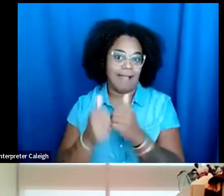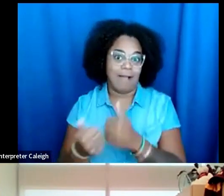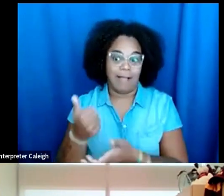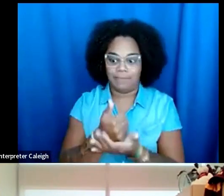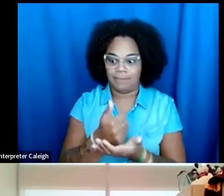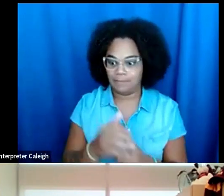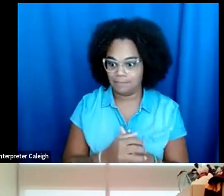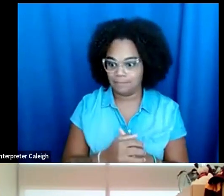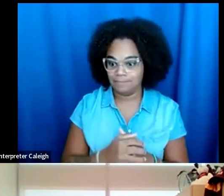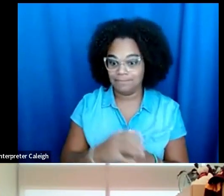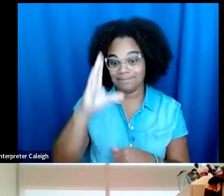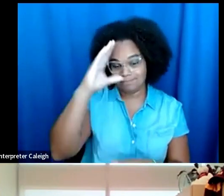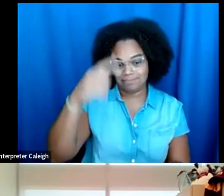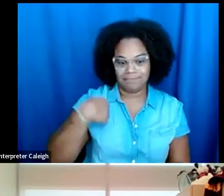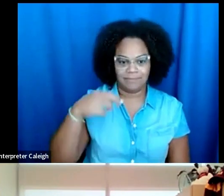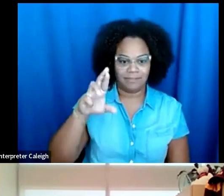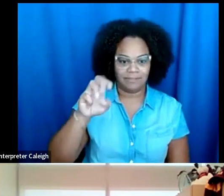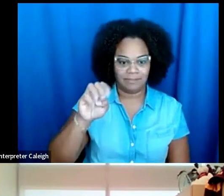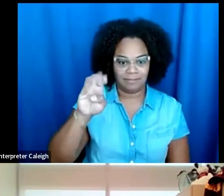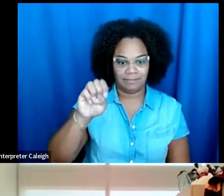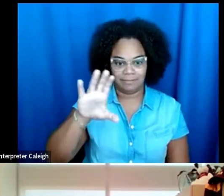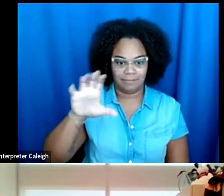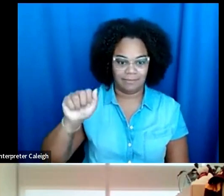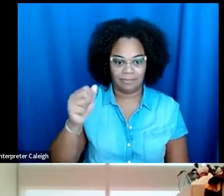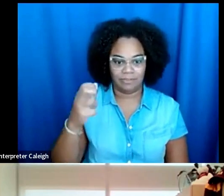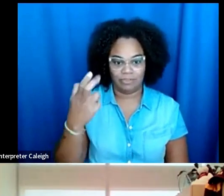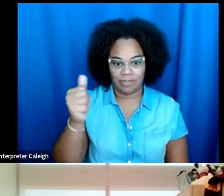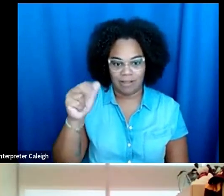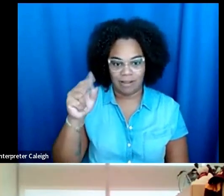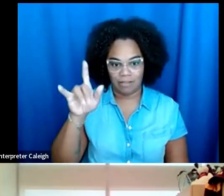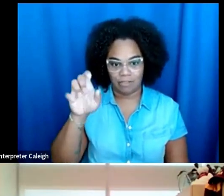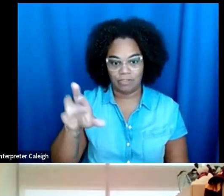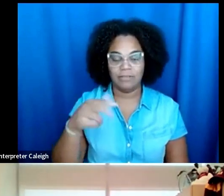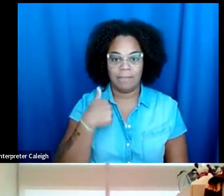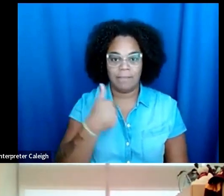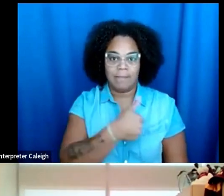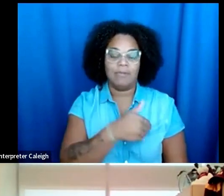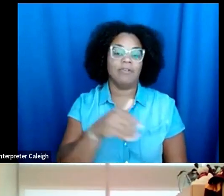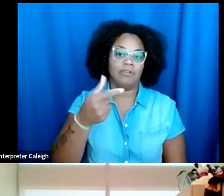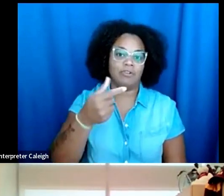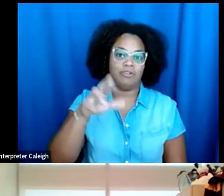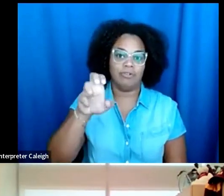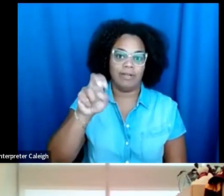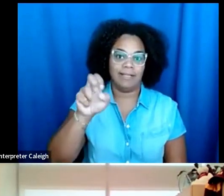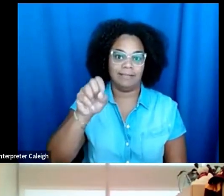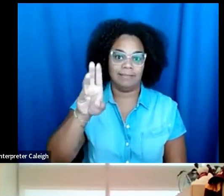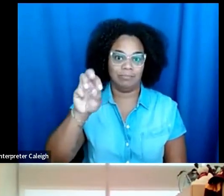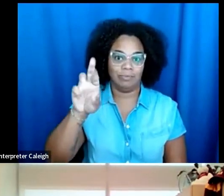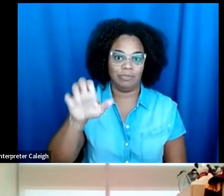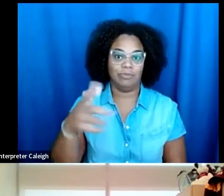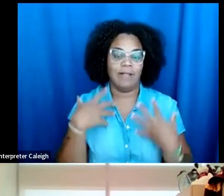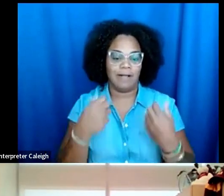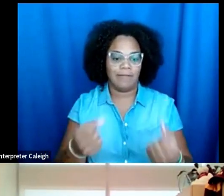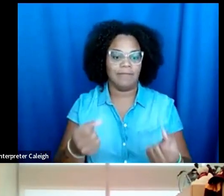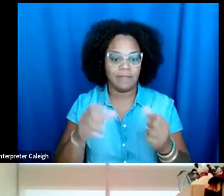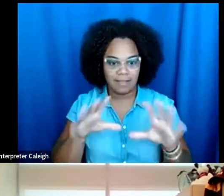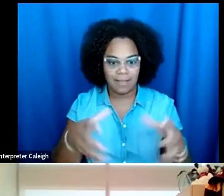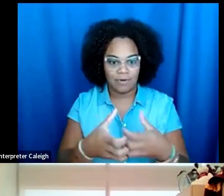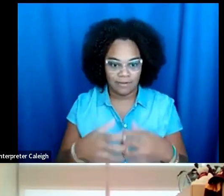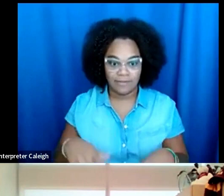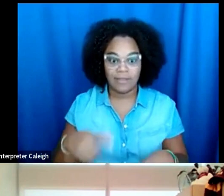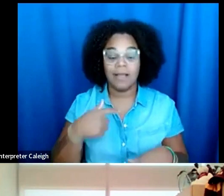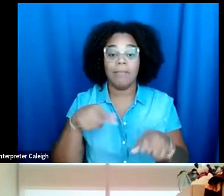Hi, I'm Rebecca Chandler. As you heard in my bio, I'm a member of the Greensboro Health Disparities Collaborative, and I'm also a breast